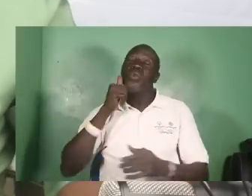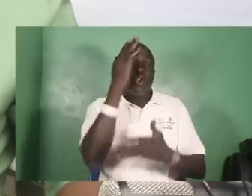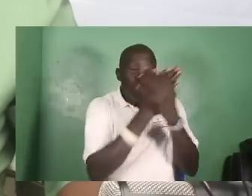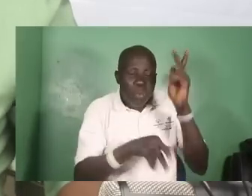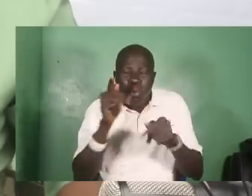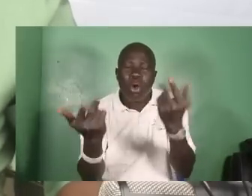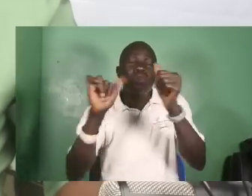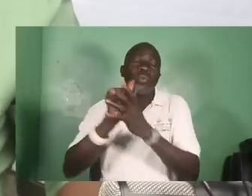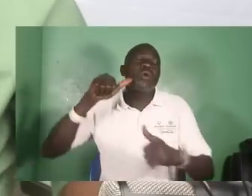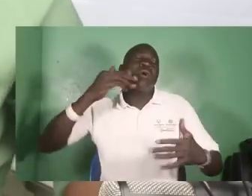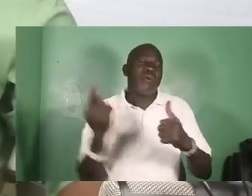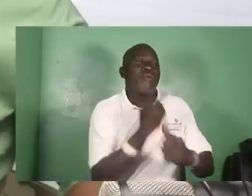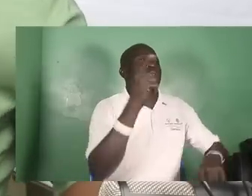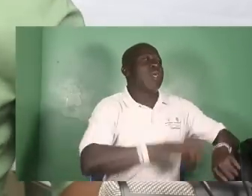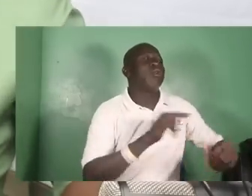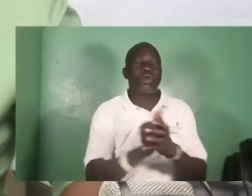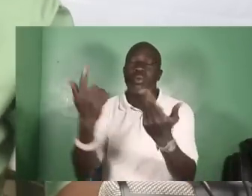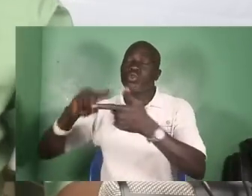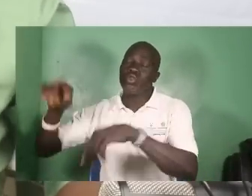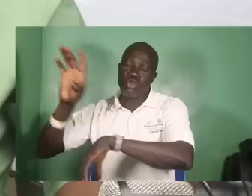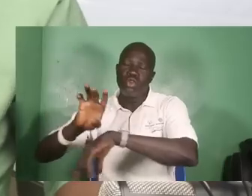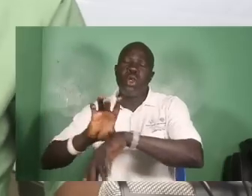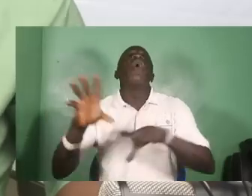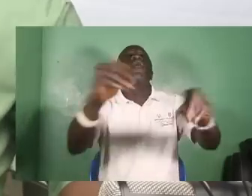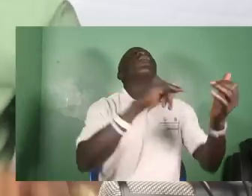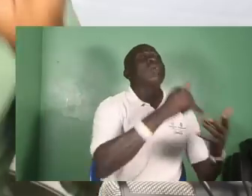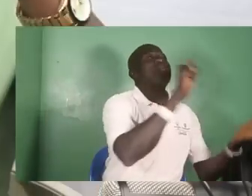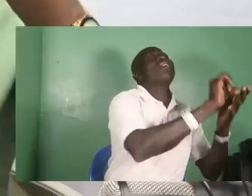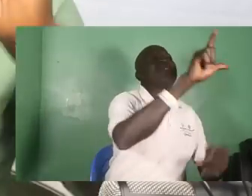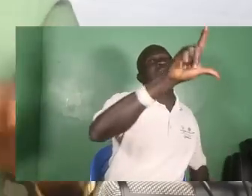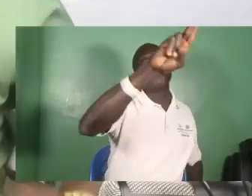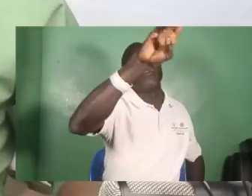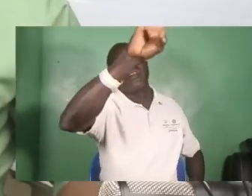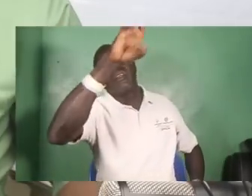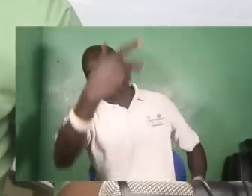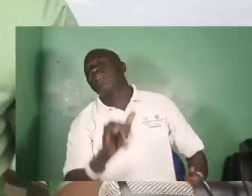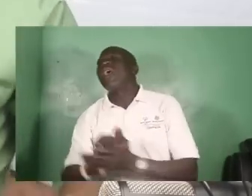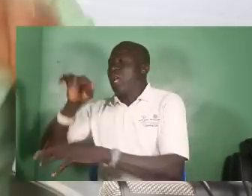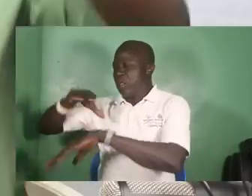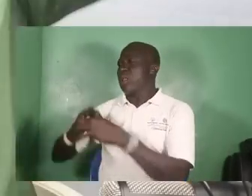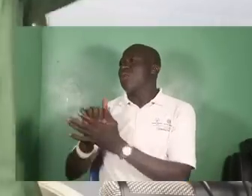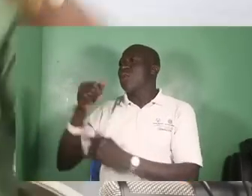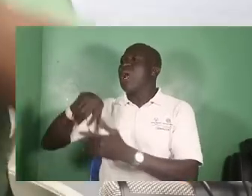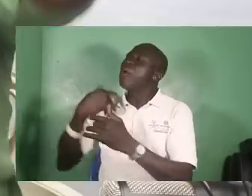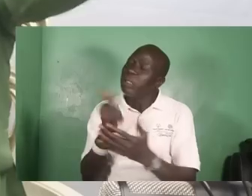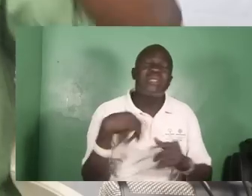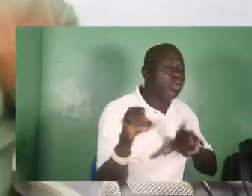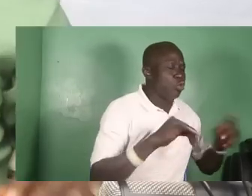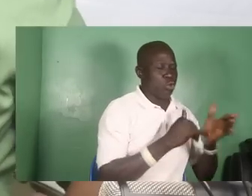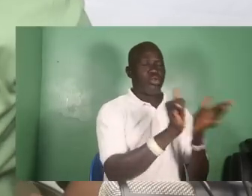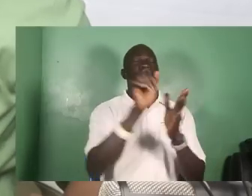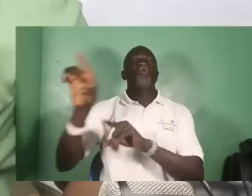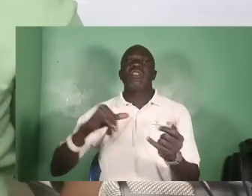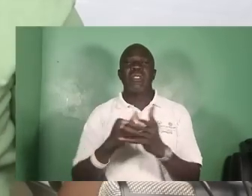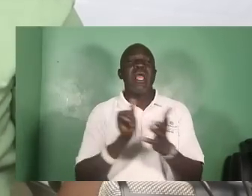Some people will be their first time of coming. And they will get it. Lucky, they know who already. By the Sunday, that's